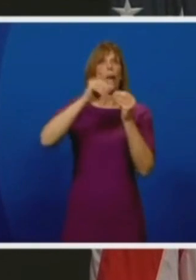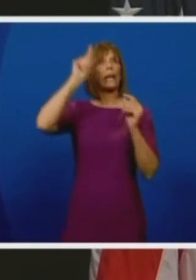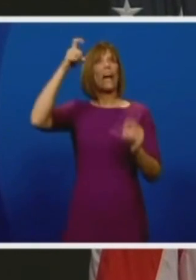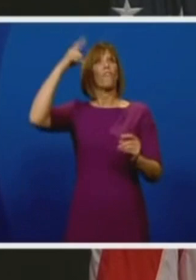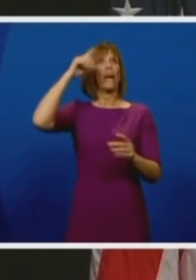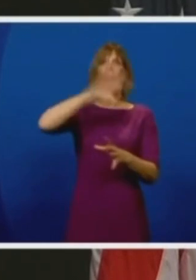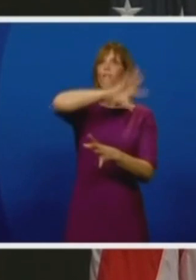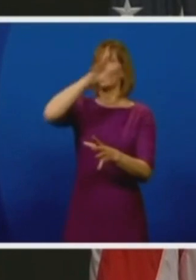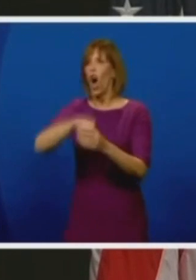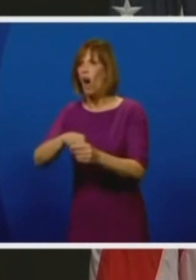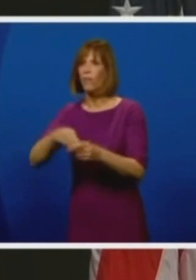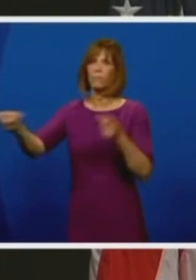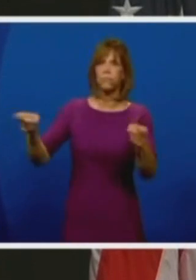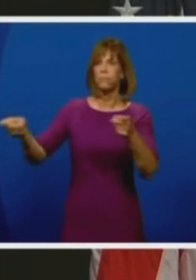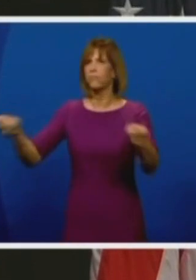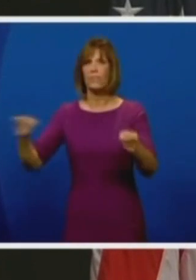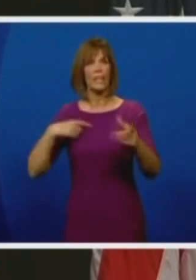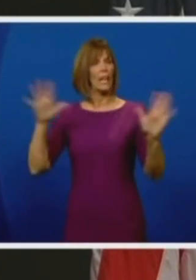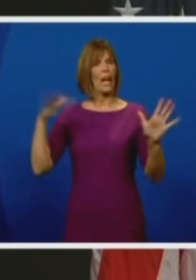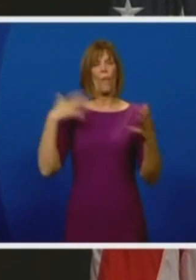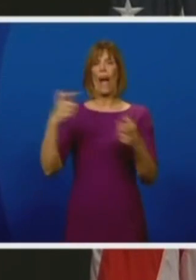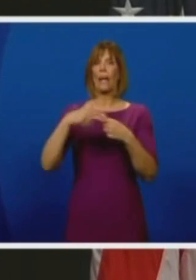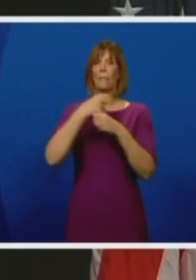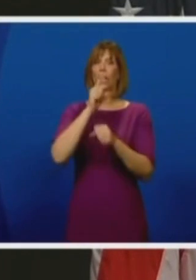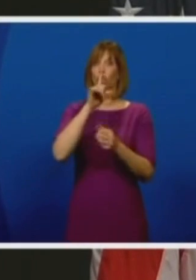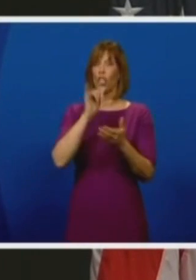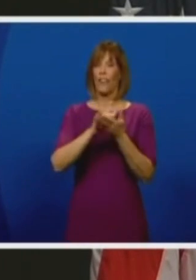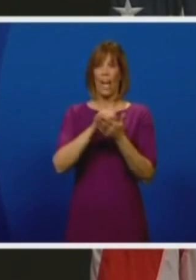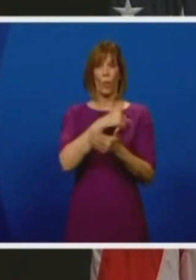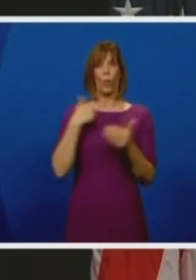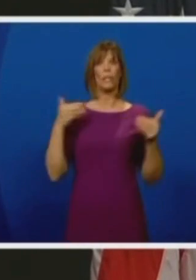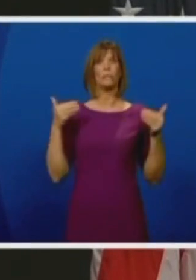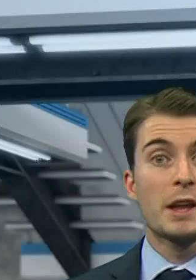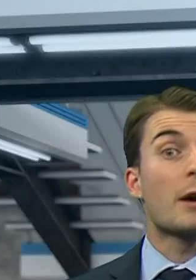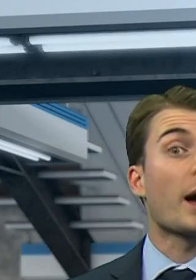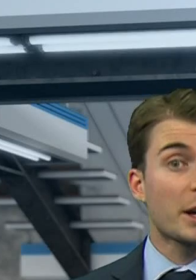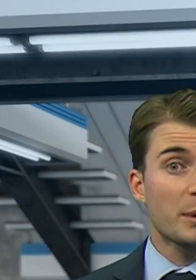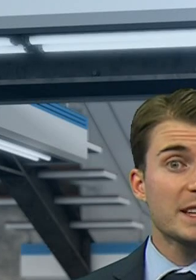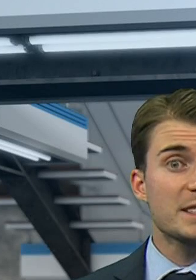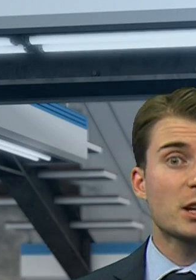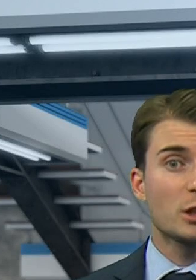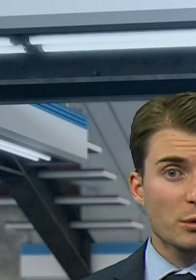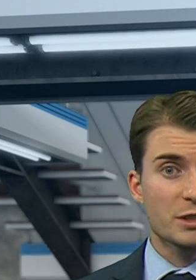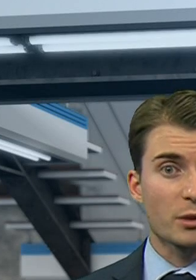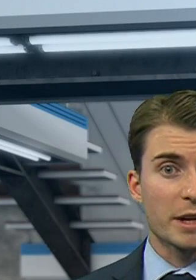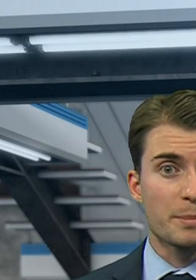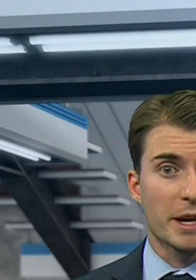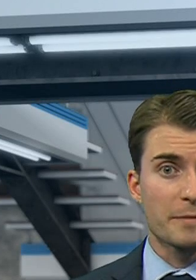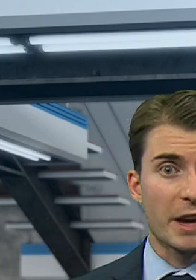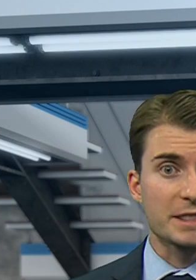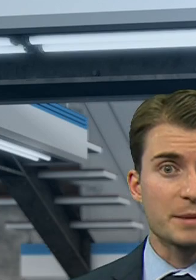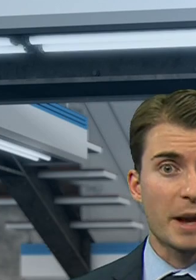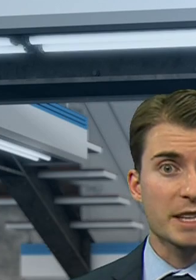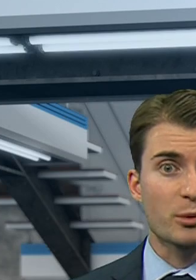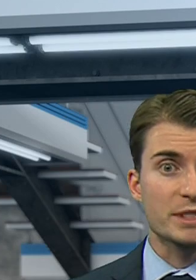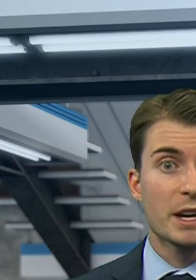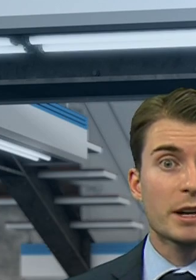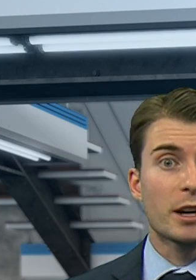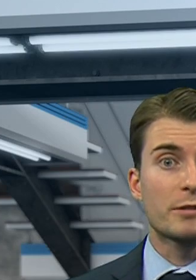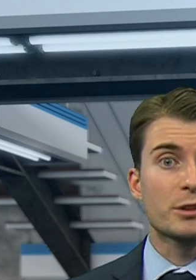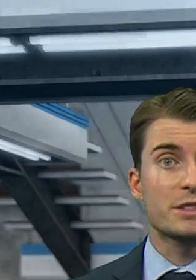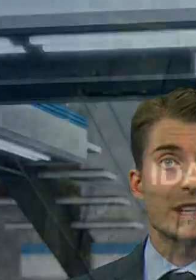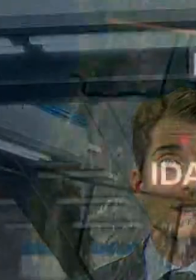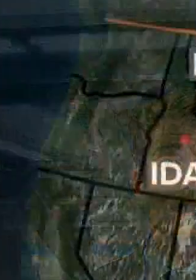overseeing what's happening, and so we want to make sure that that doesn't move forward in the state of Iowa. Now, Iowa isn't alone in trying to ban vaccine